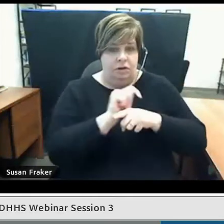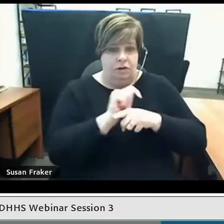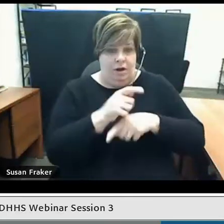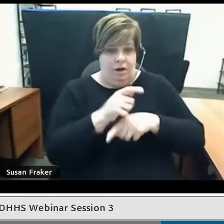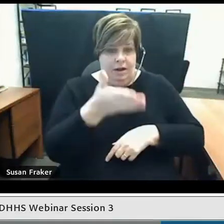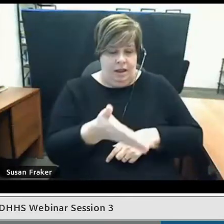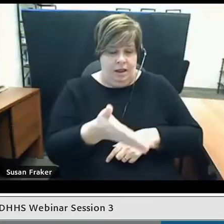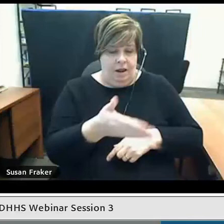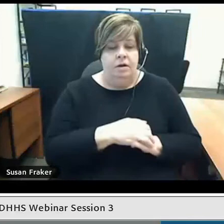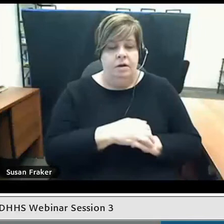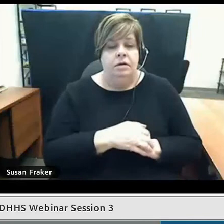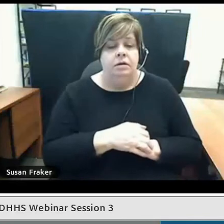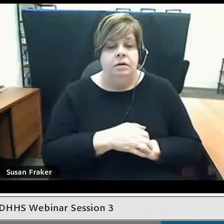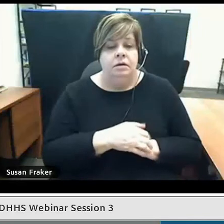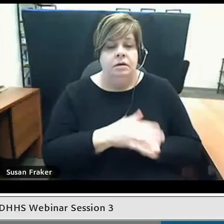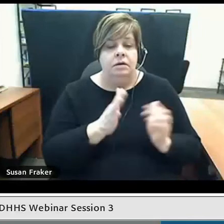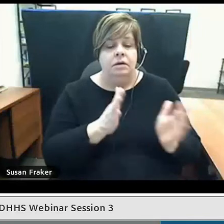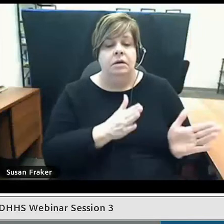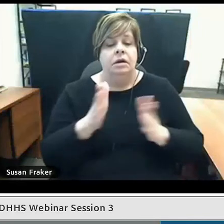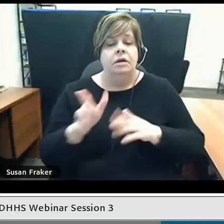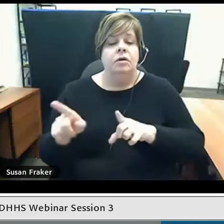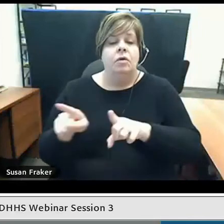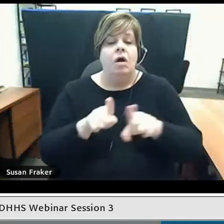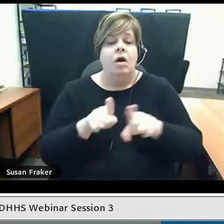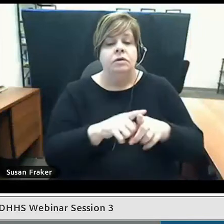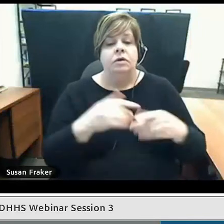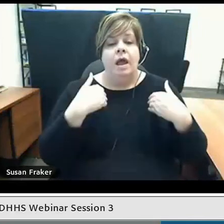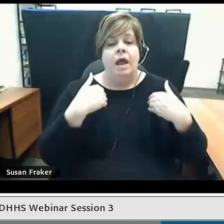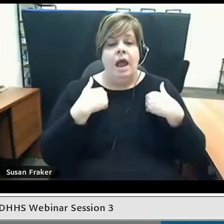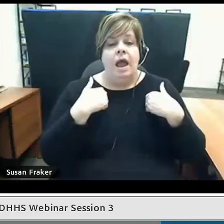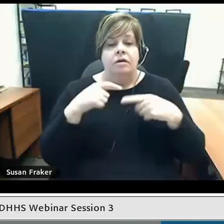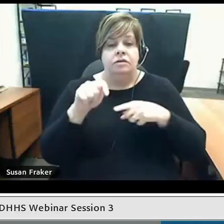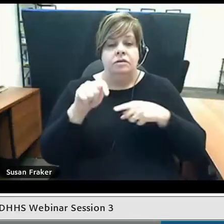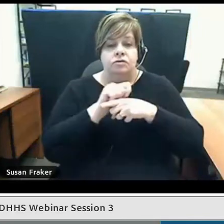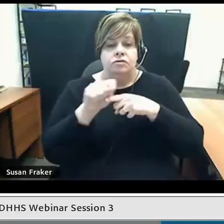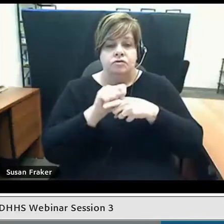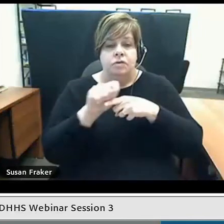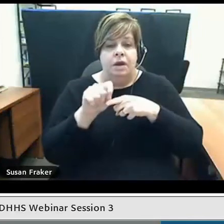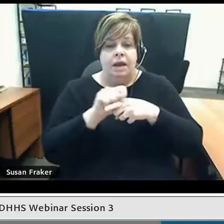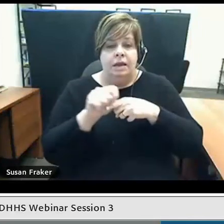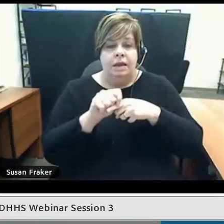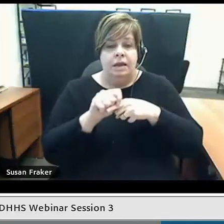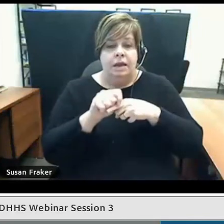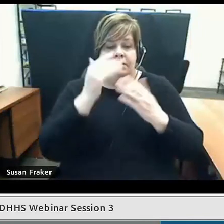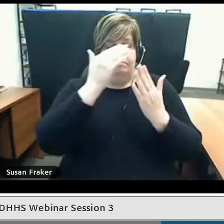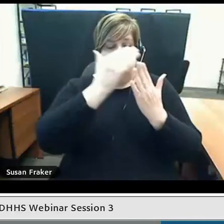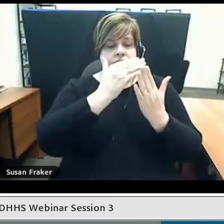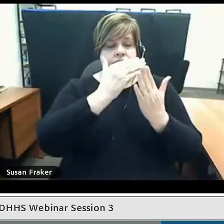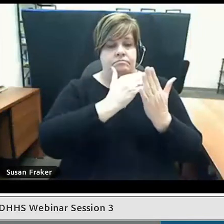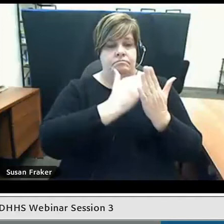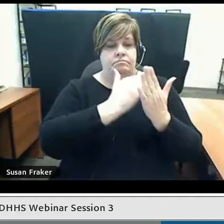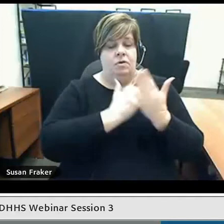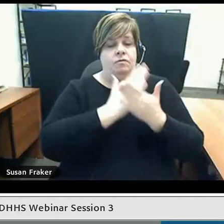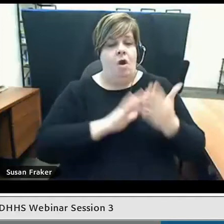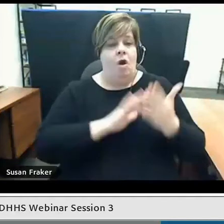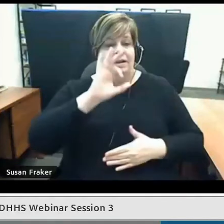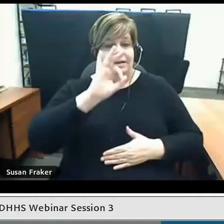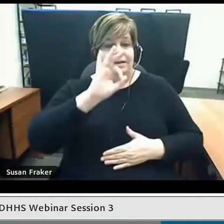to you. And then you will also have a training module for all of those 9